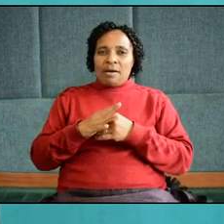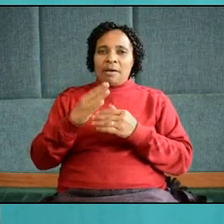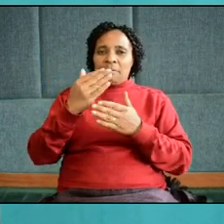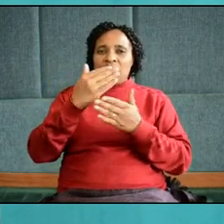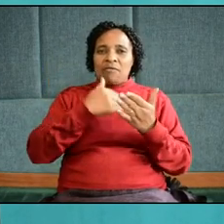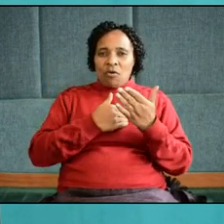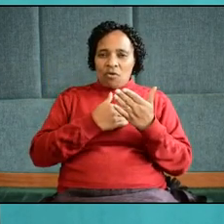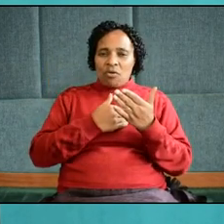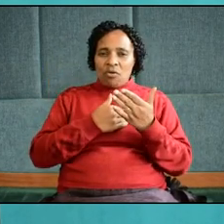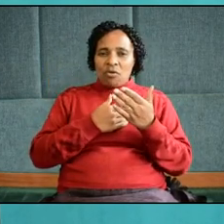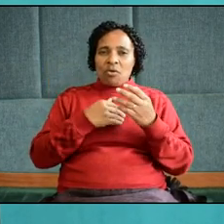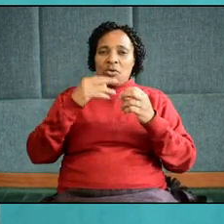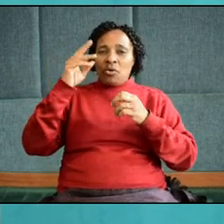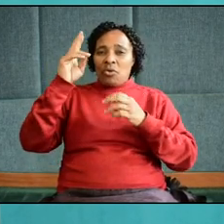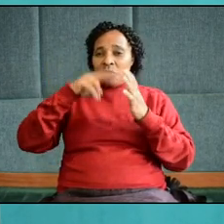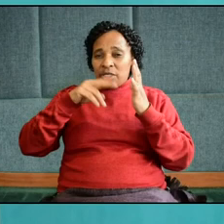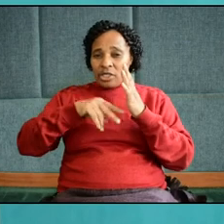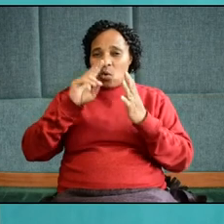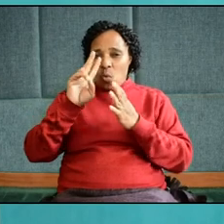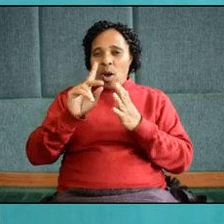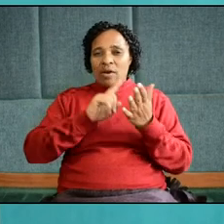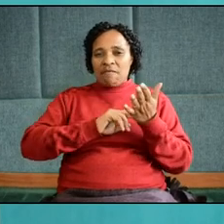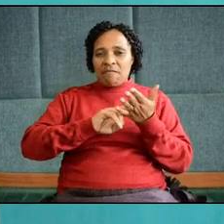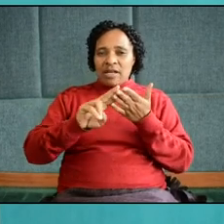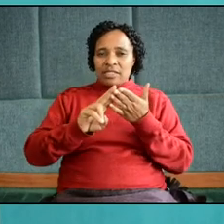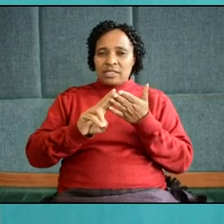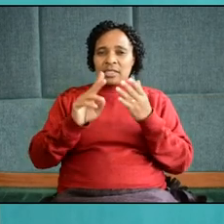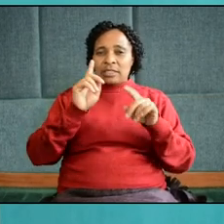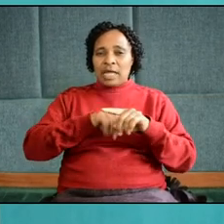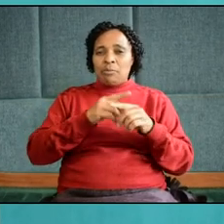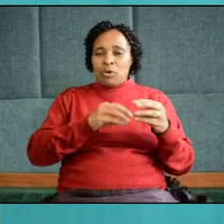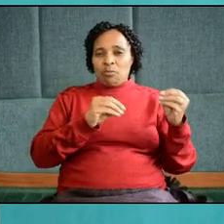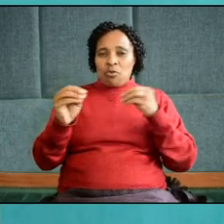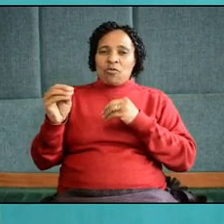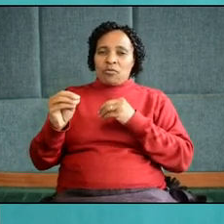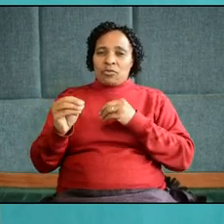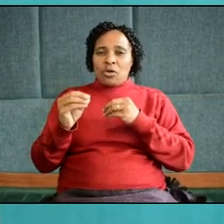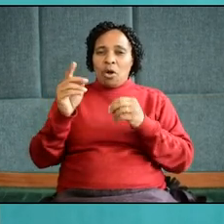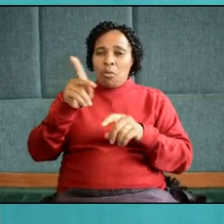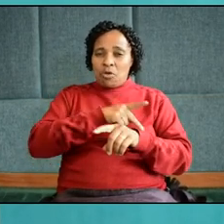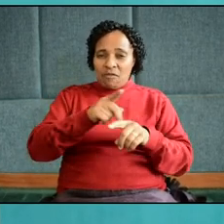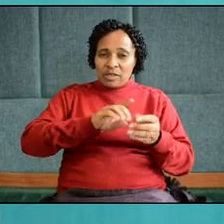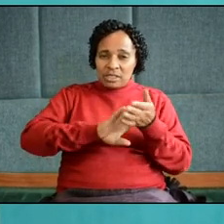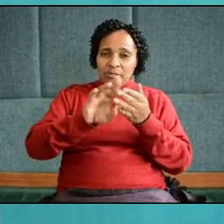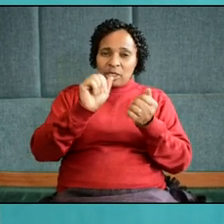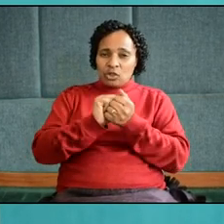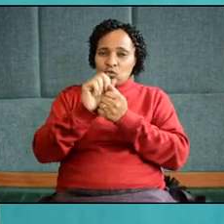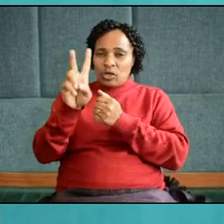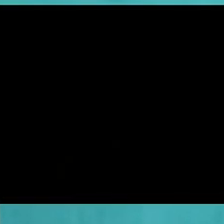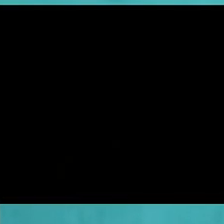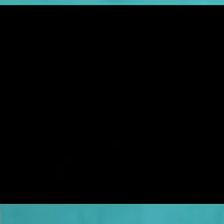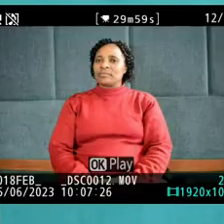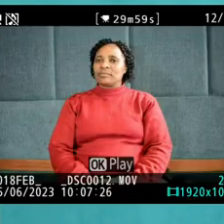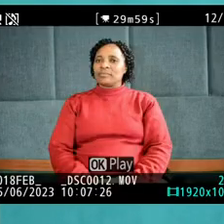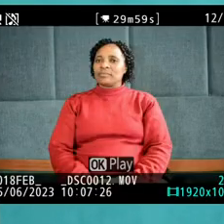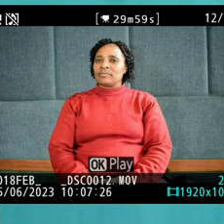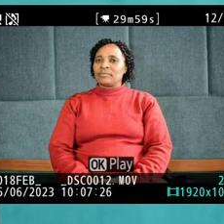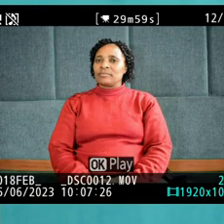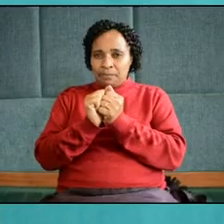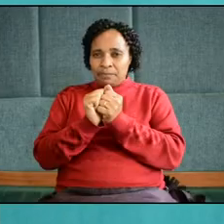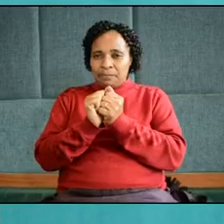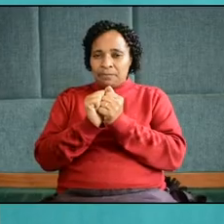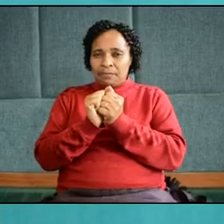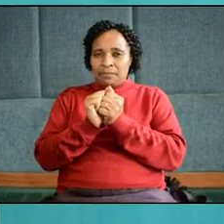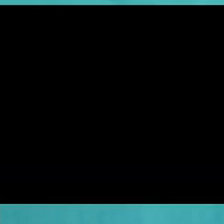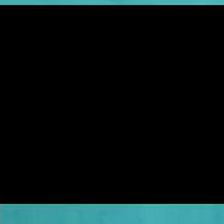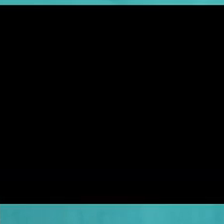Now, we can read one verse as we move on. Proverbs chapter 12, verse 10. Proverbs 12, 10.